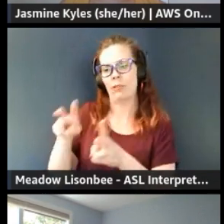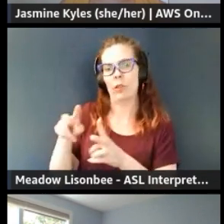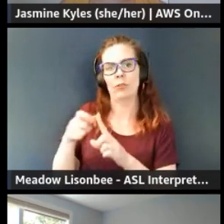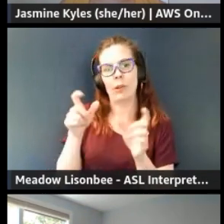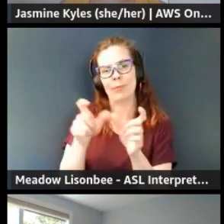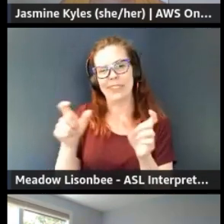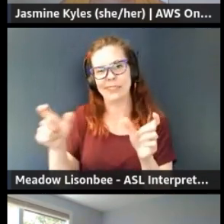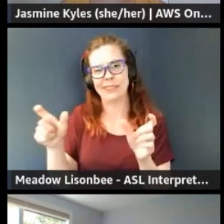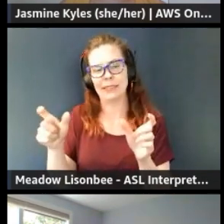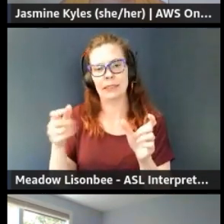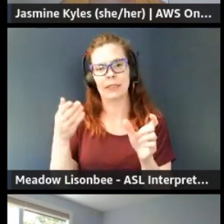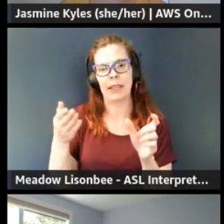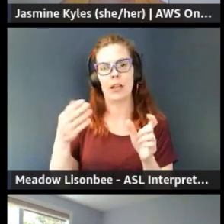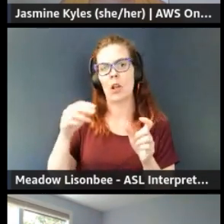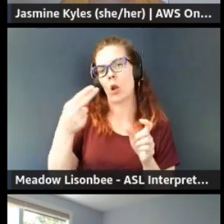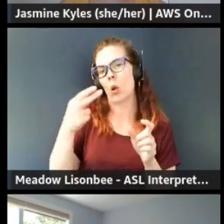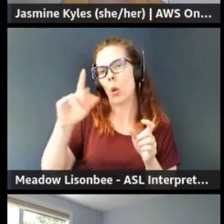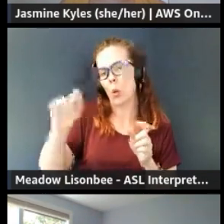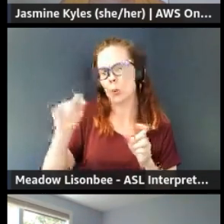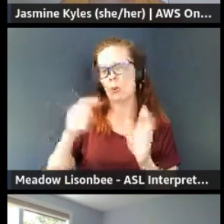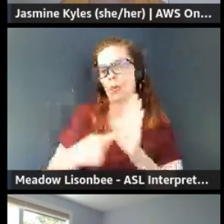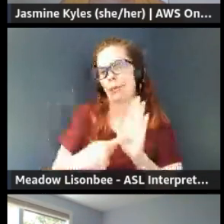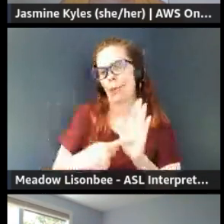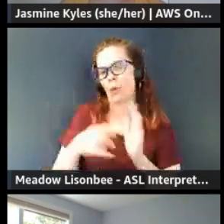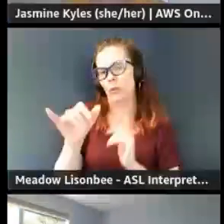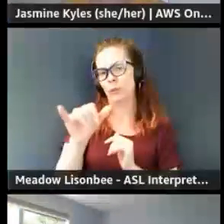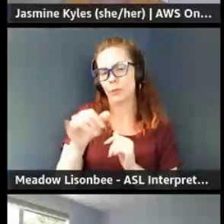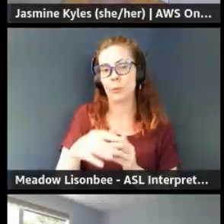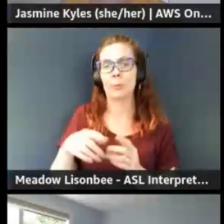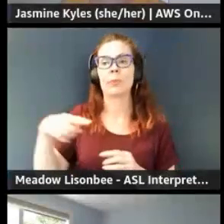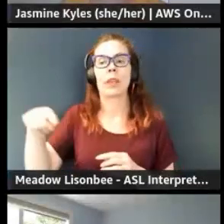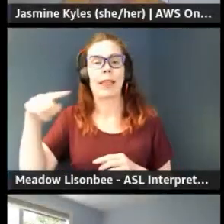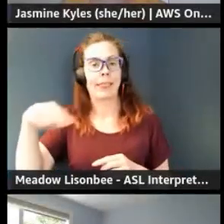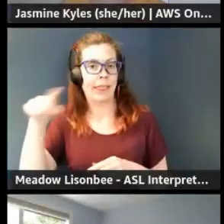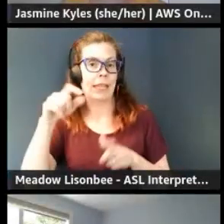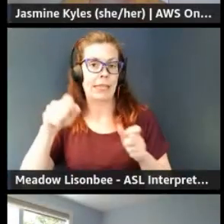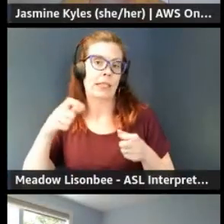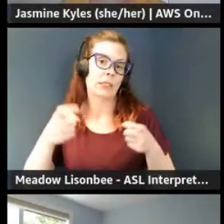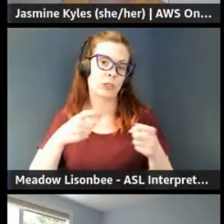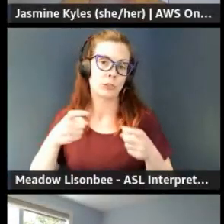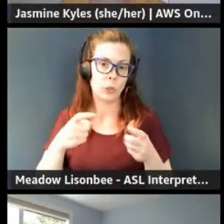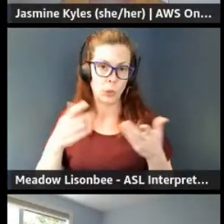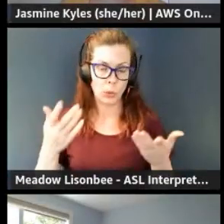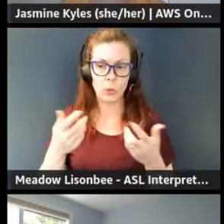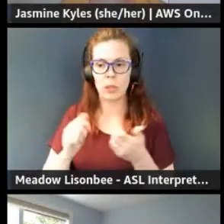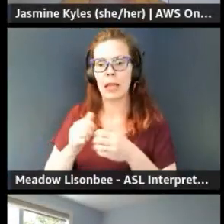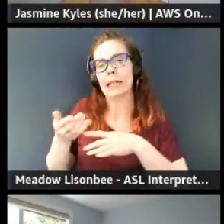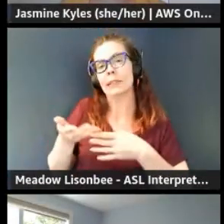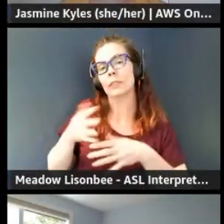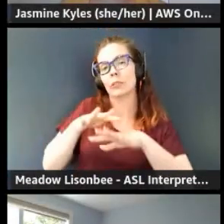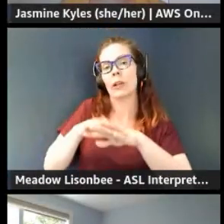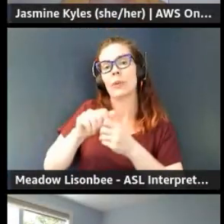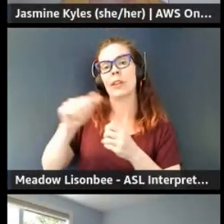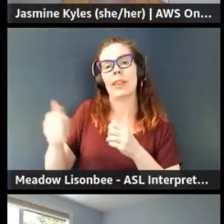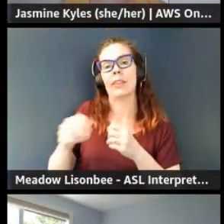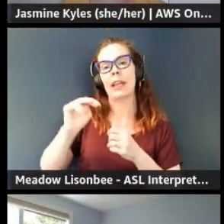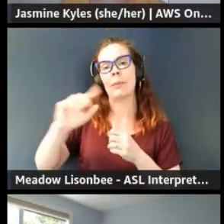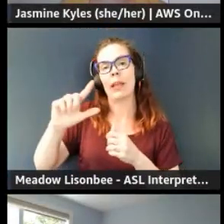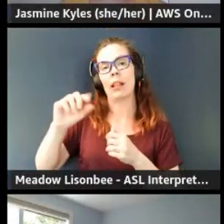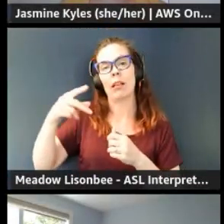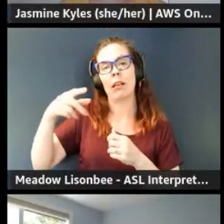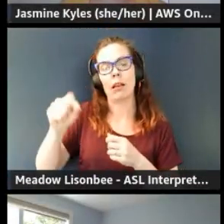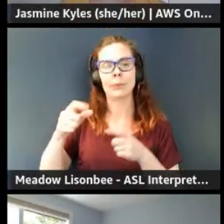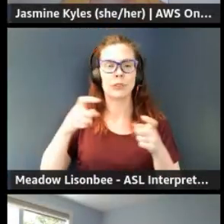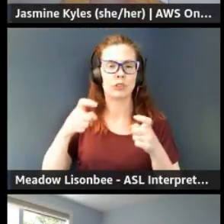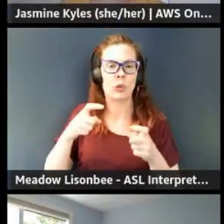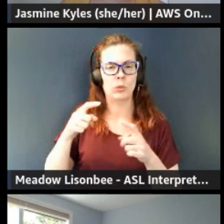that are hosting these models, and they can control by integrating with other MLOps controls that